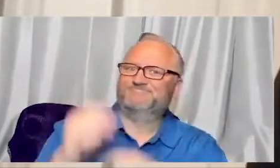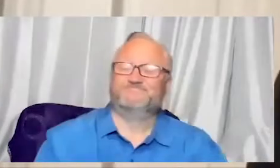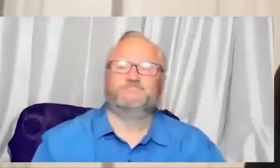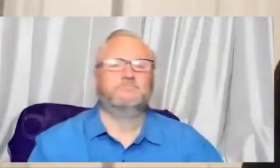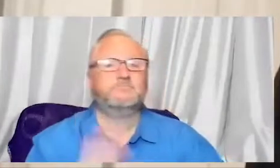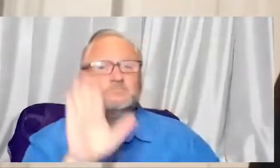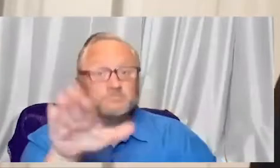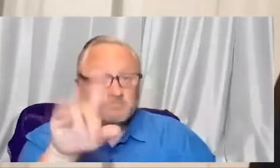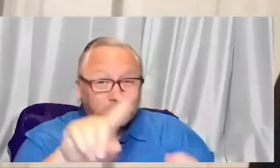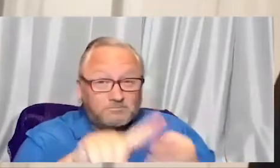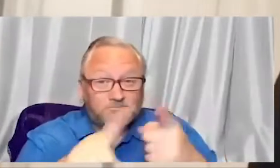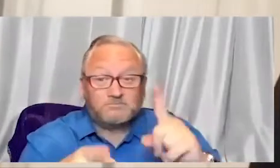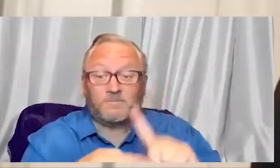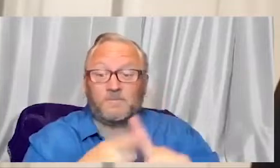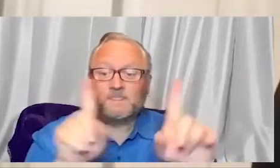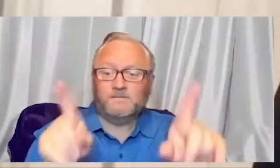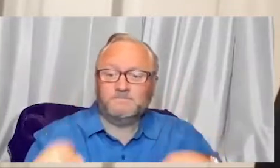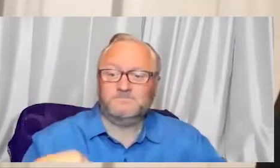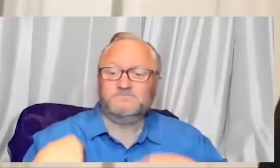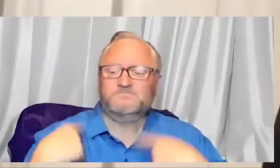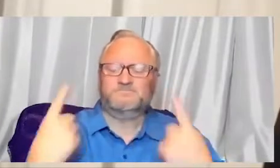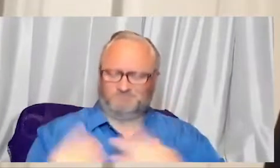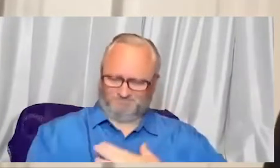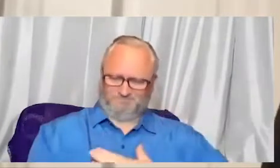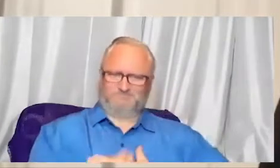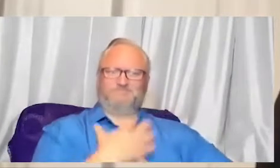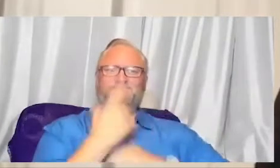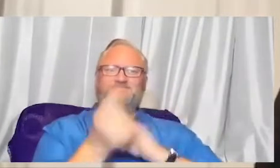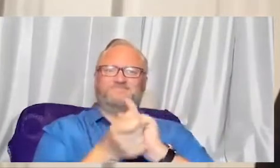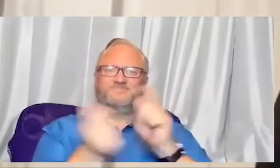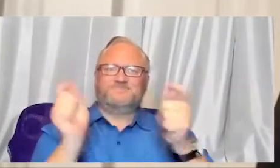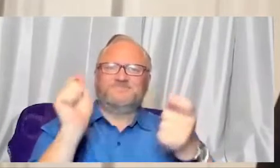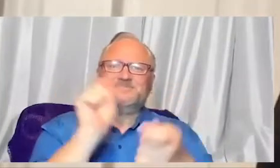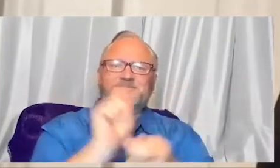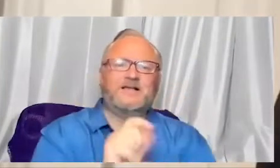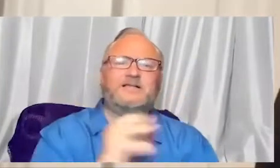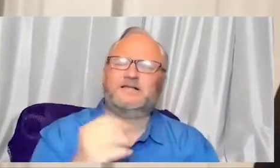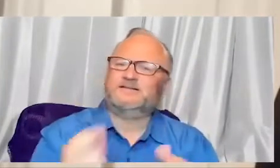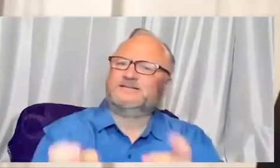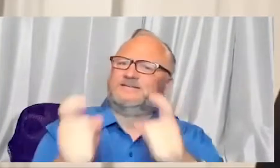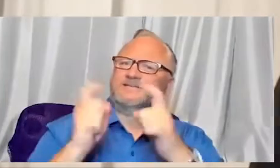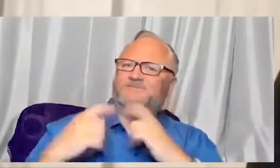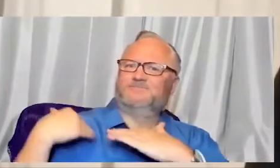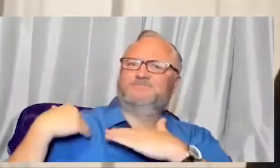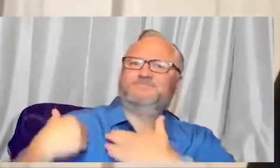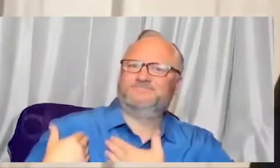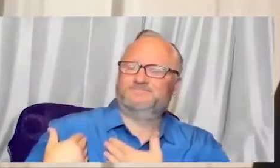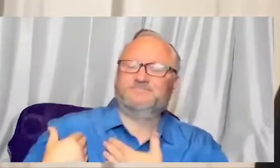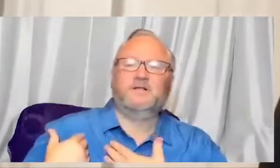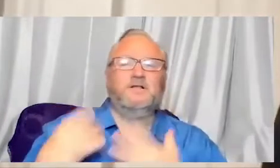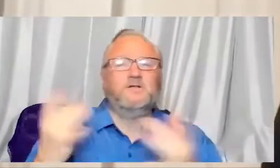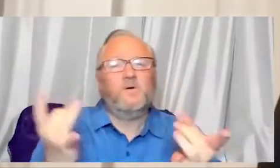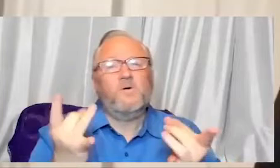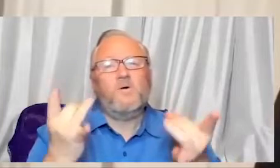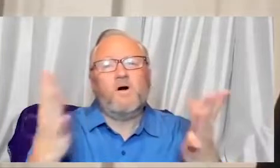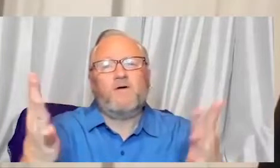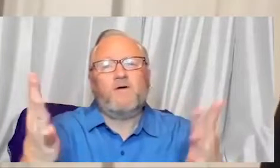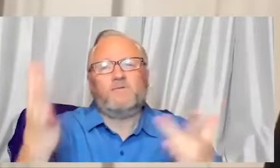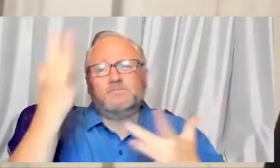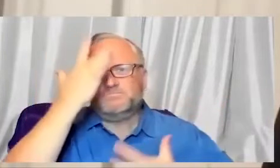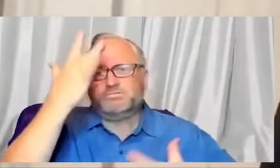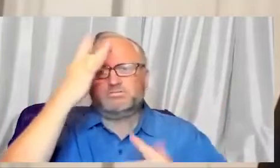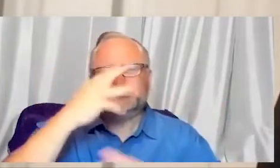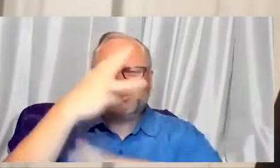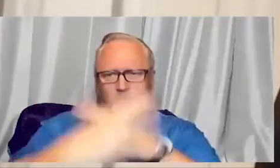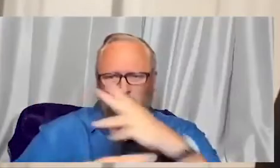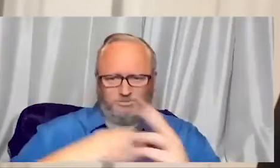Friends, we have been changed and we have been charged. This awful pandemic has seismically